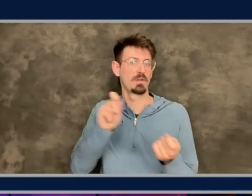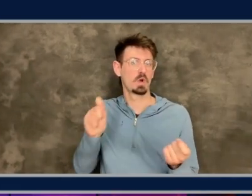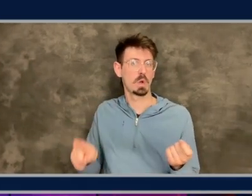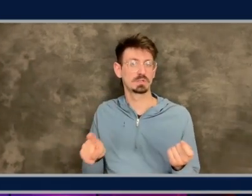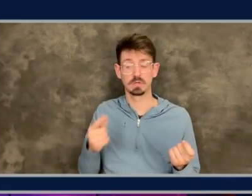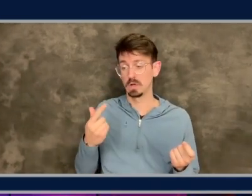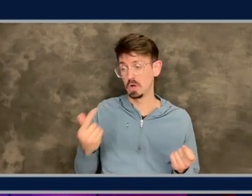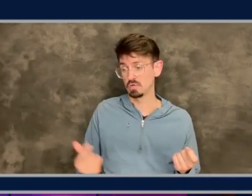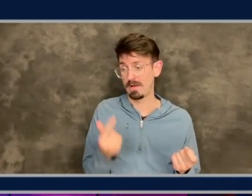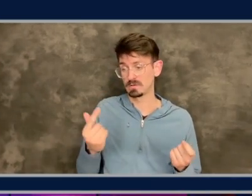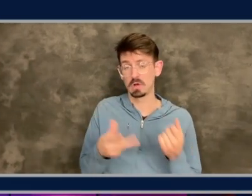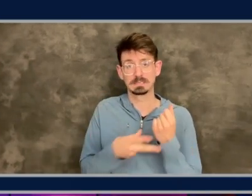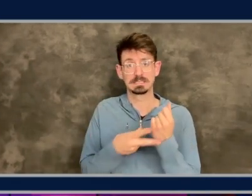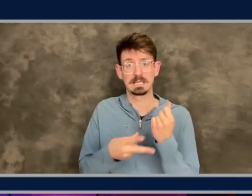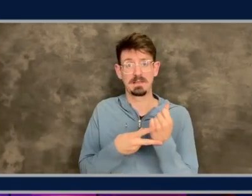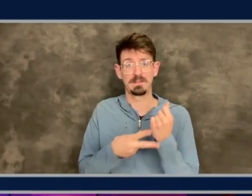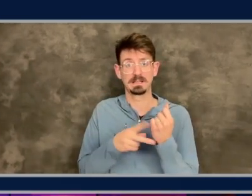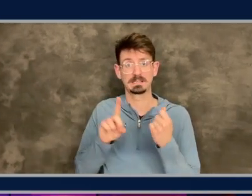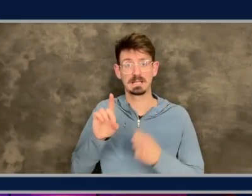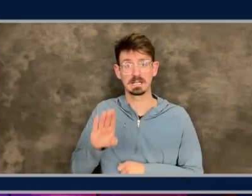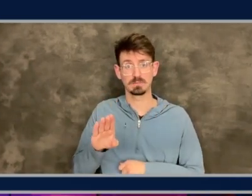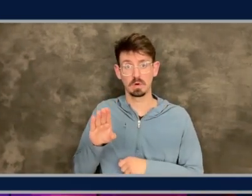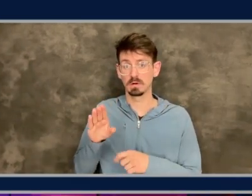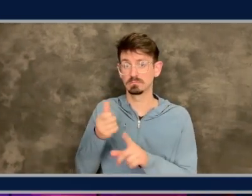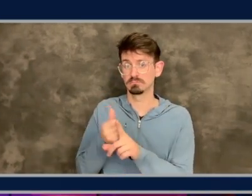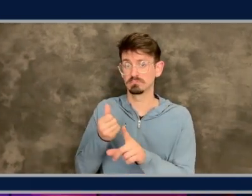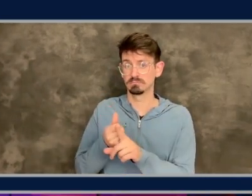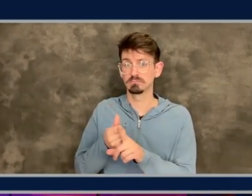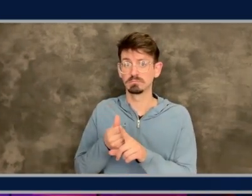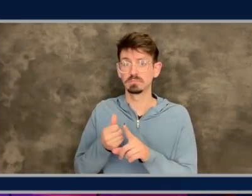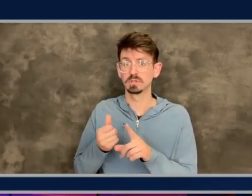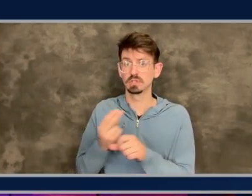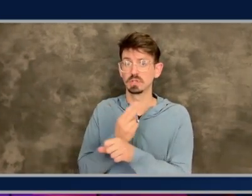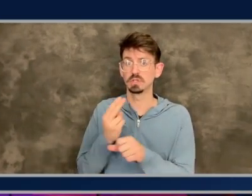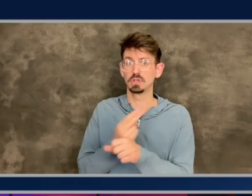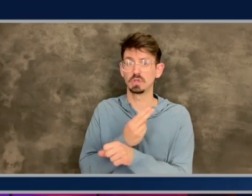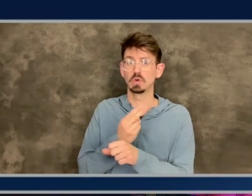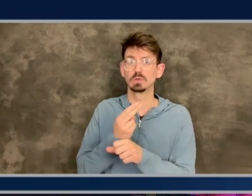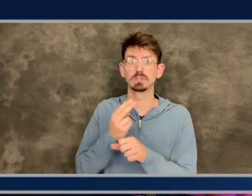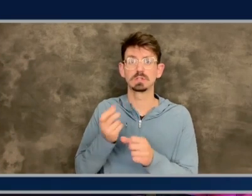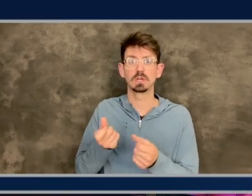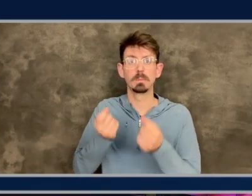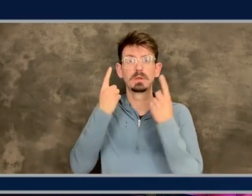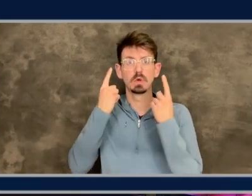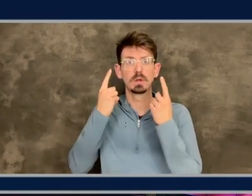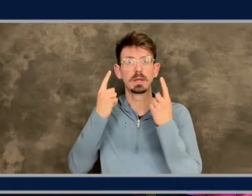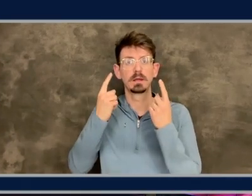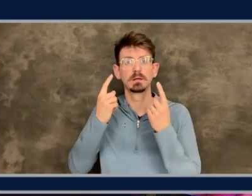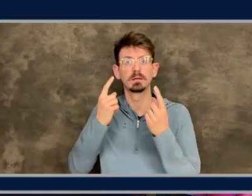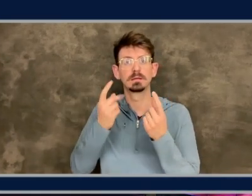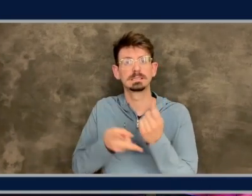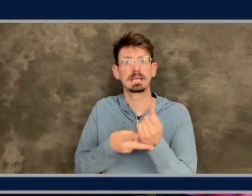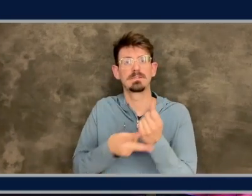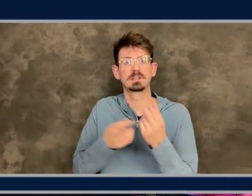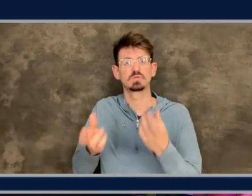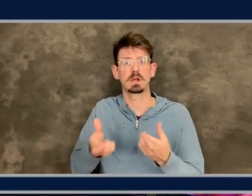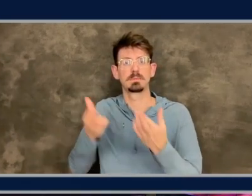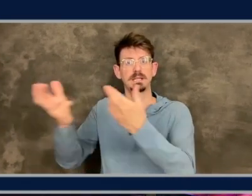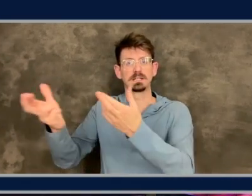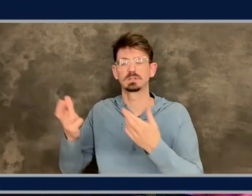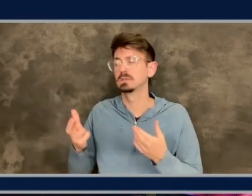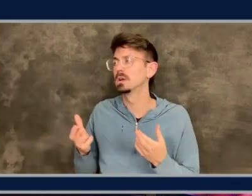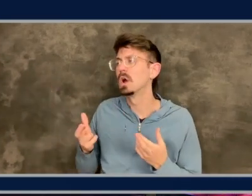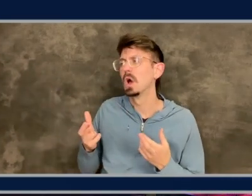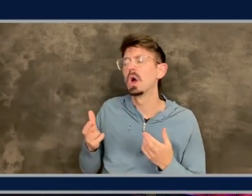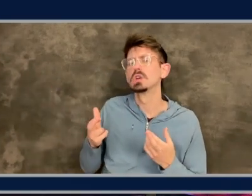Savings Dashboard integrate with compute savings plan recommendations? That's a great question. So it does take into account the compute